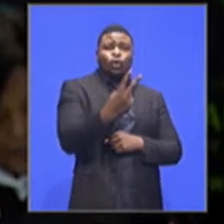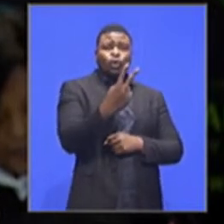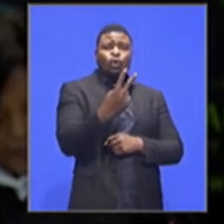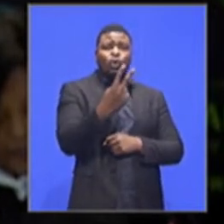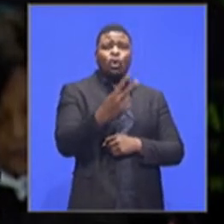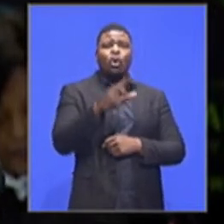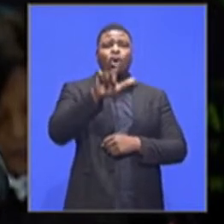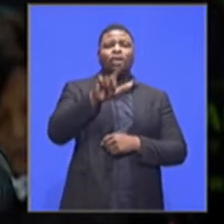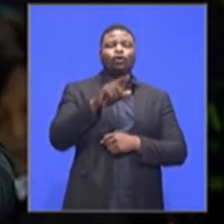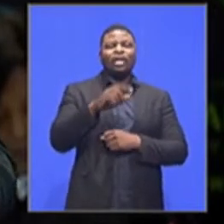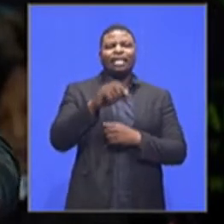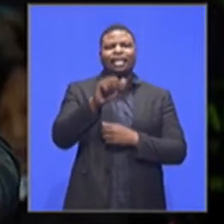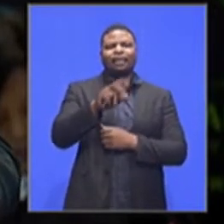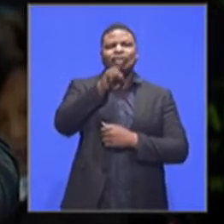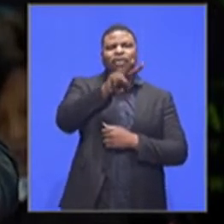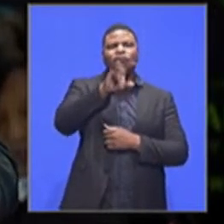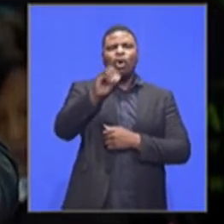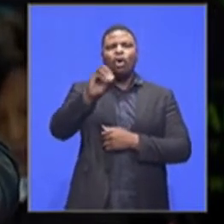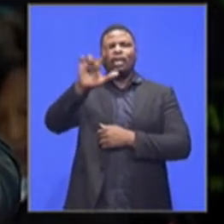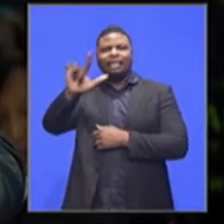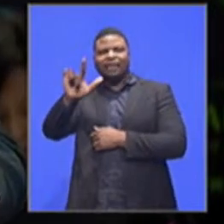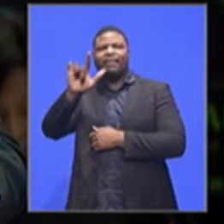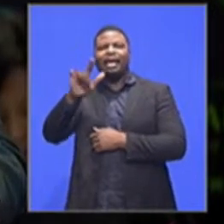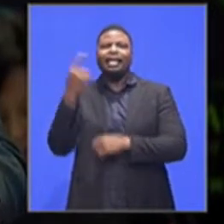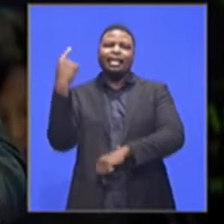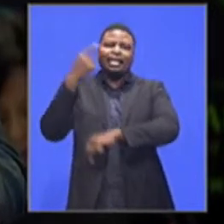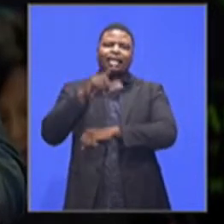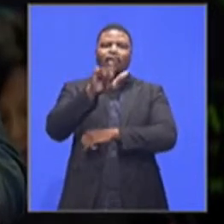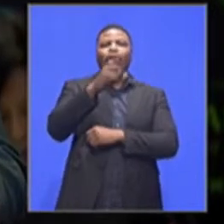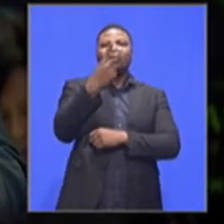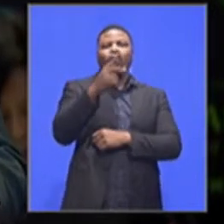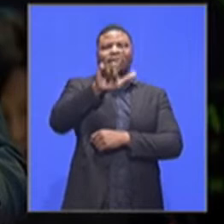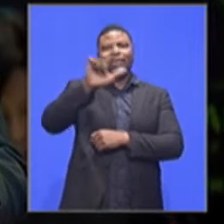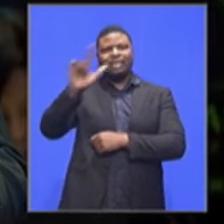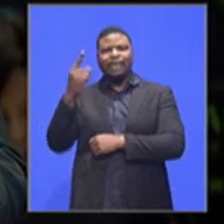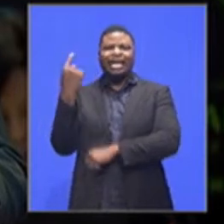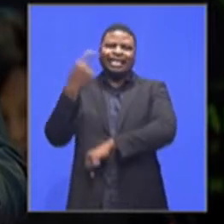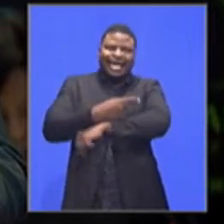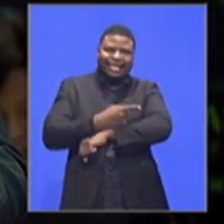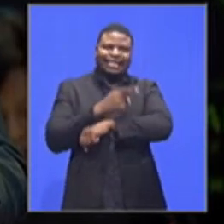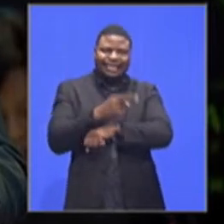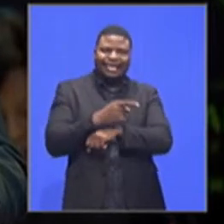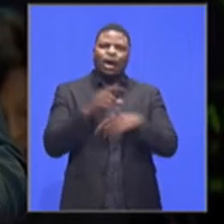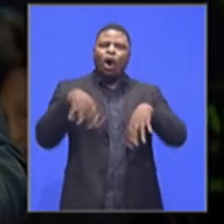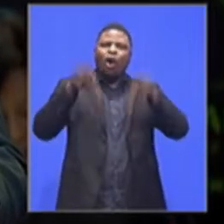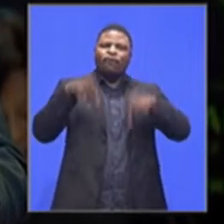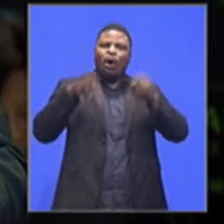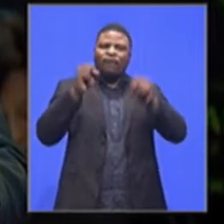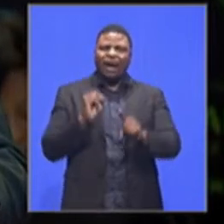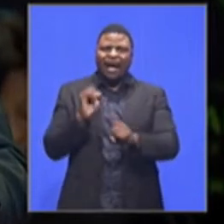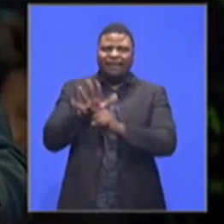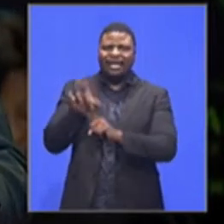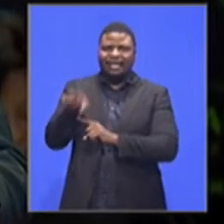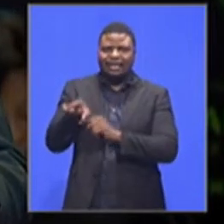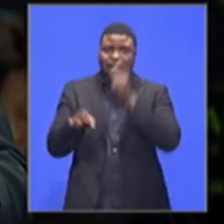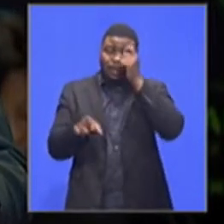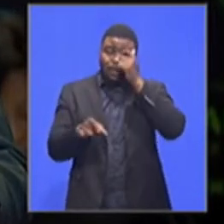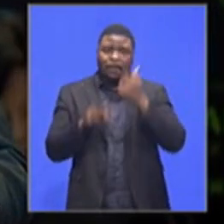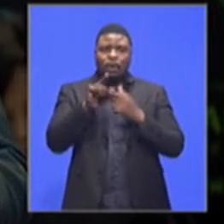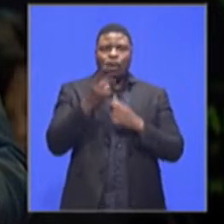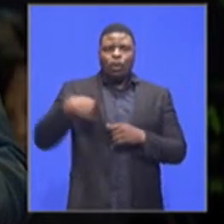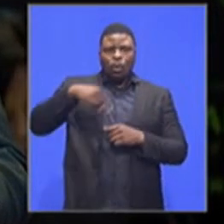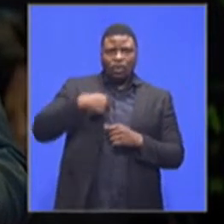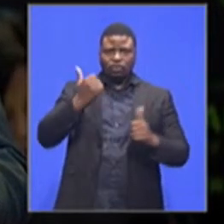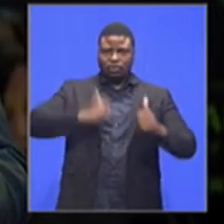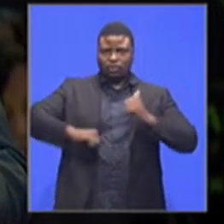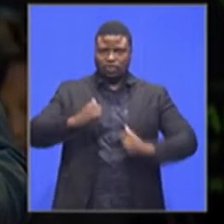to 75 days in 2021. In response, we are acting decisively to bring additional